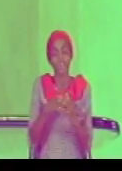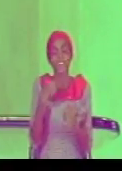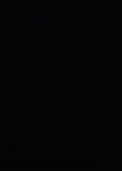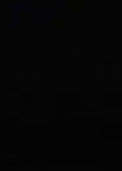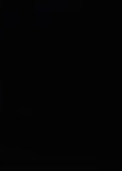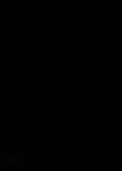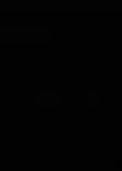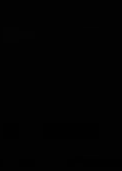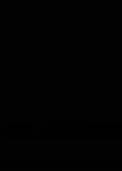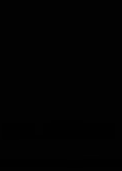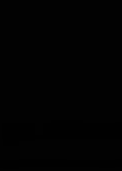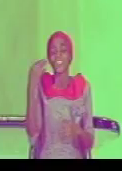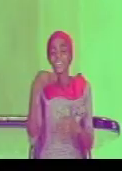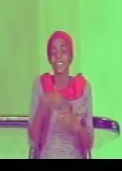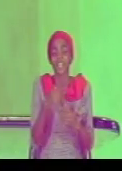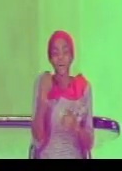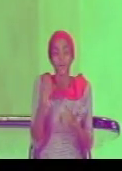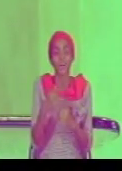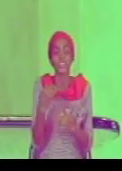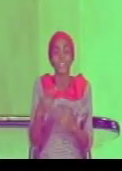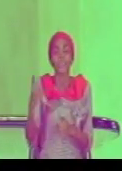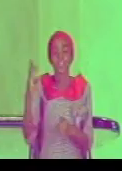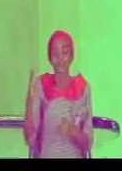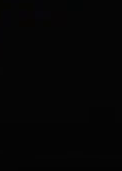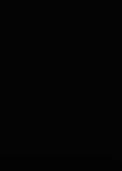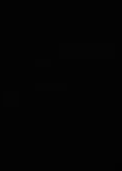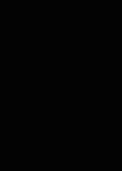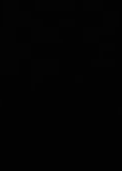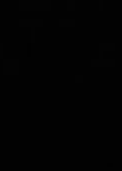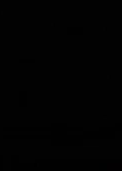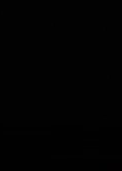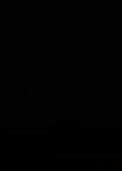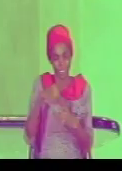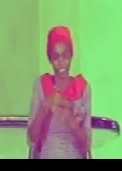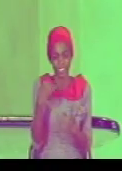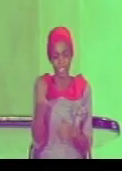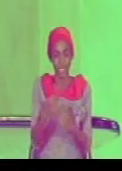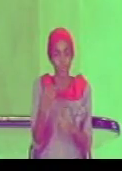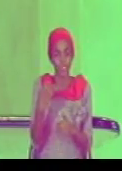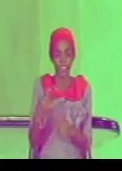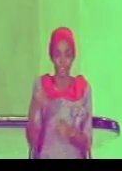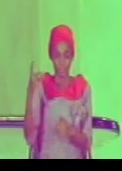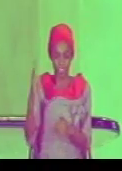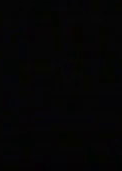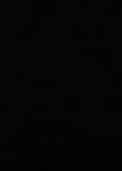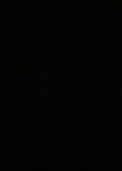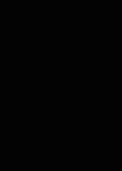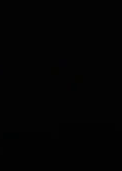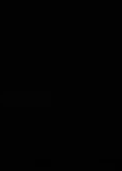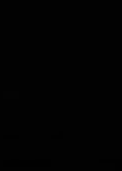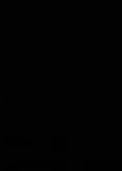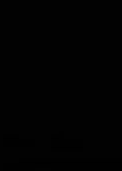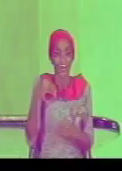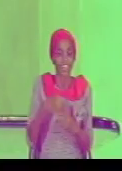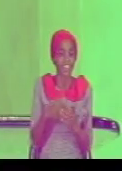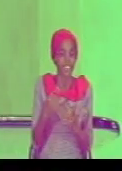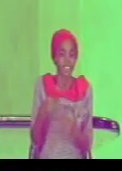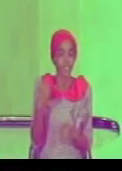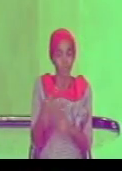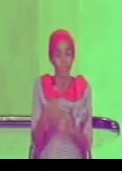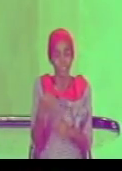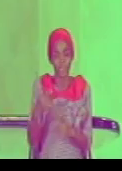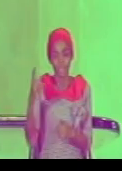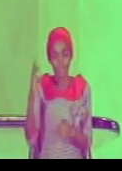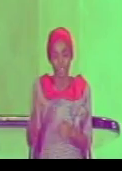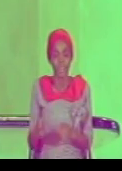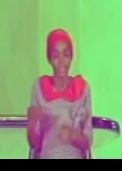salvation, power in the word of God, power in the deliverance, power in the word